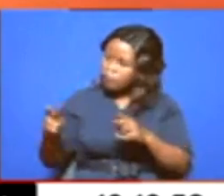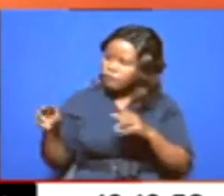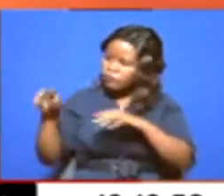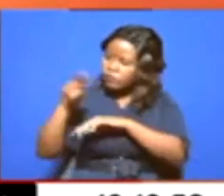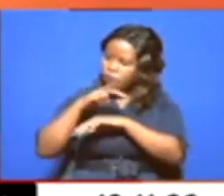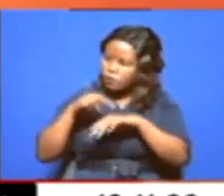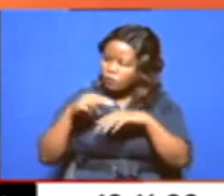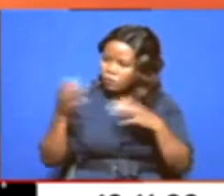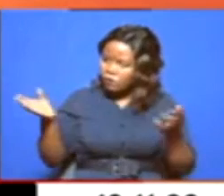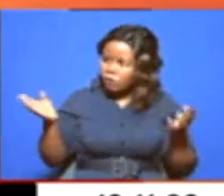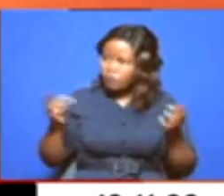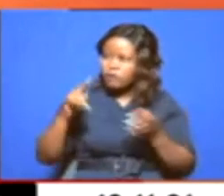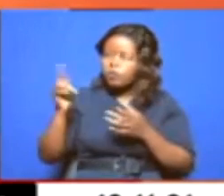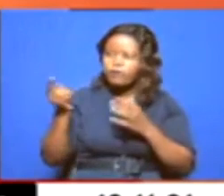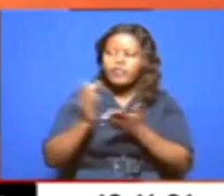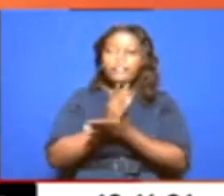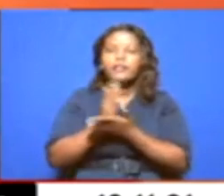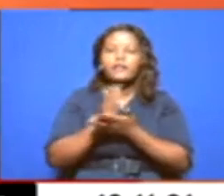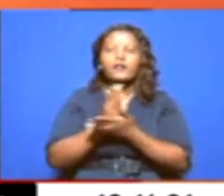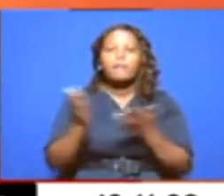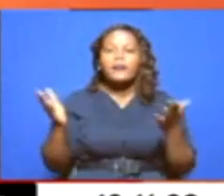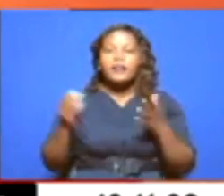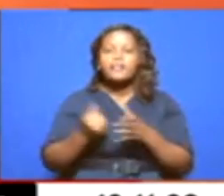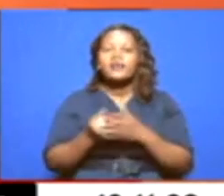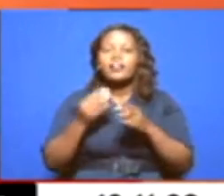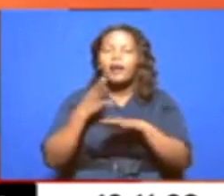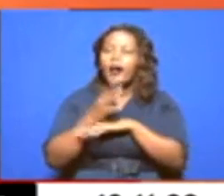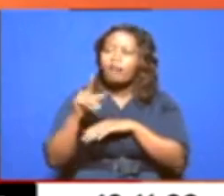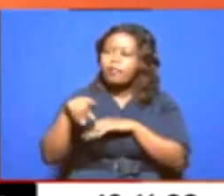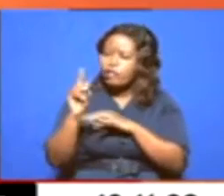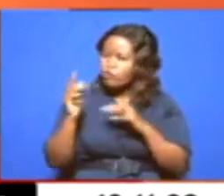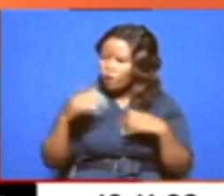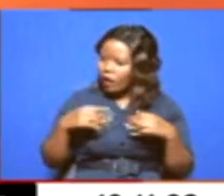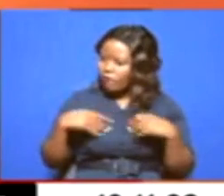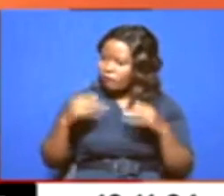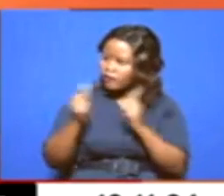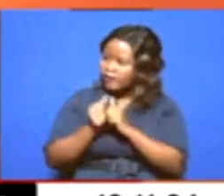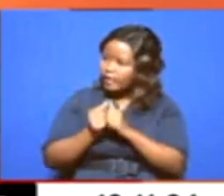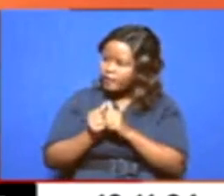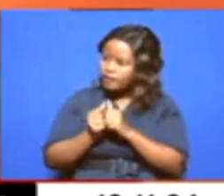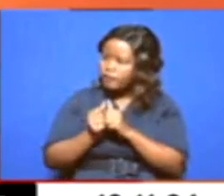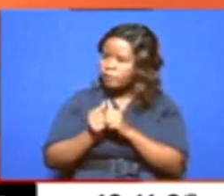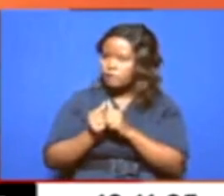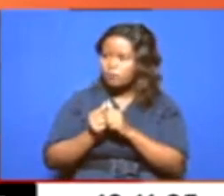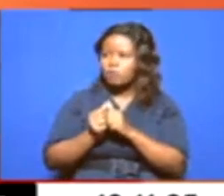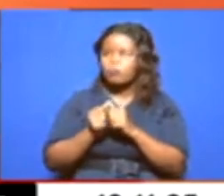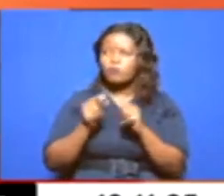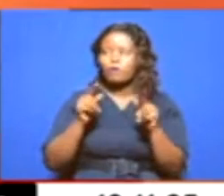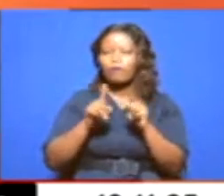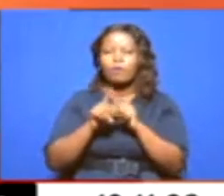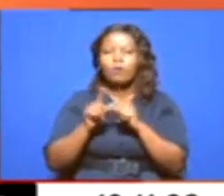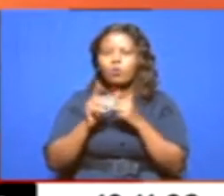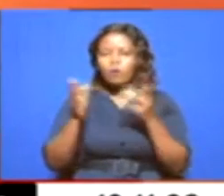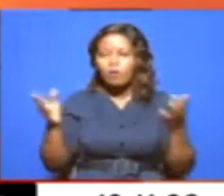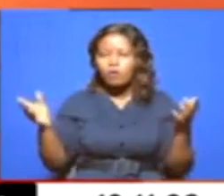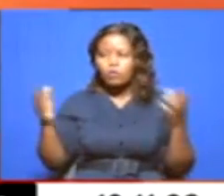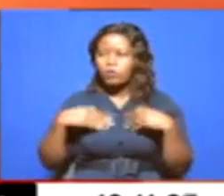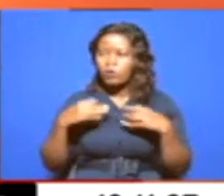part. After you do the start, it tends to be a downhill, and you've got, I mean, there is a hill that